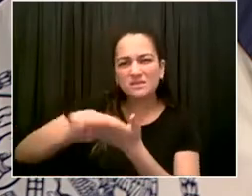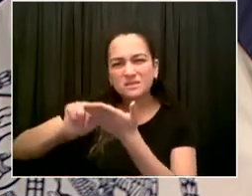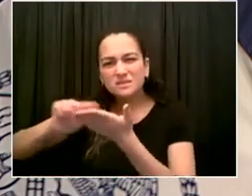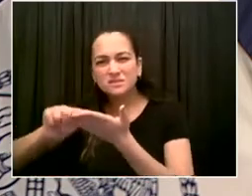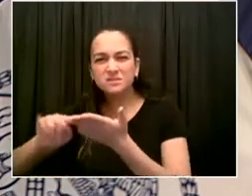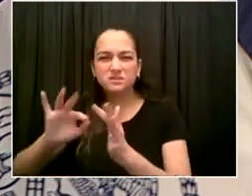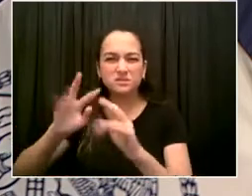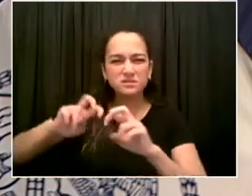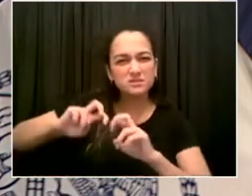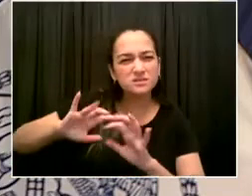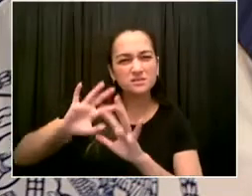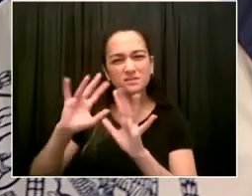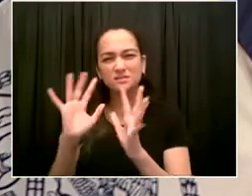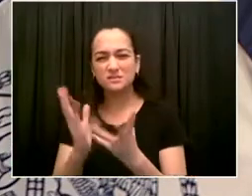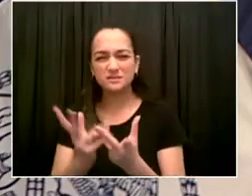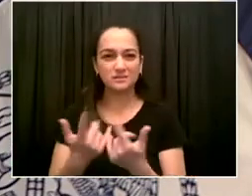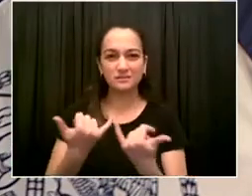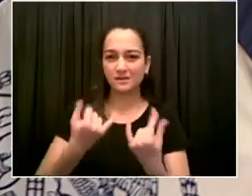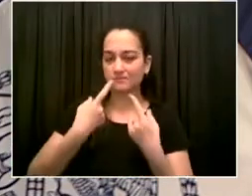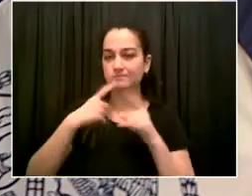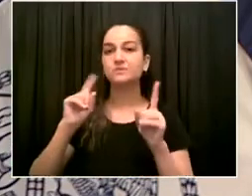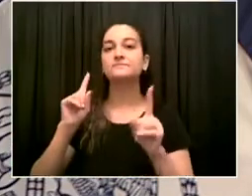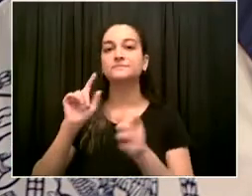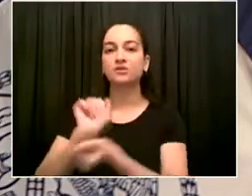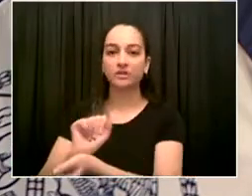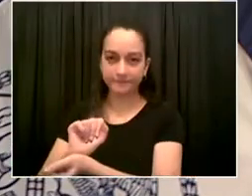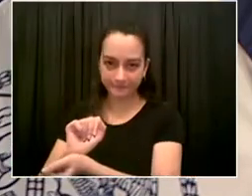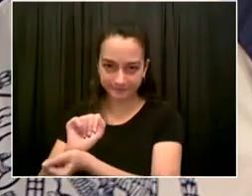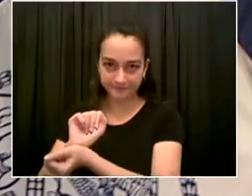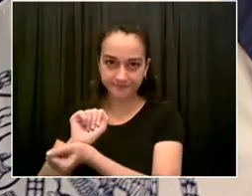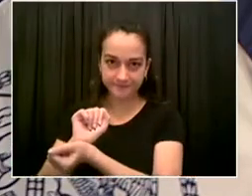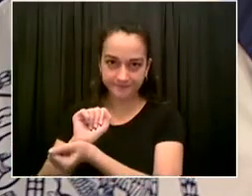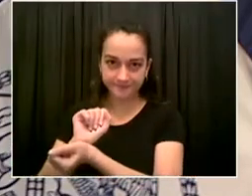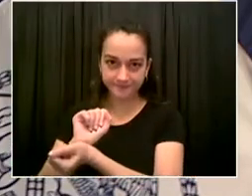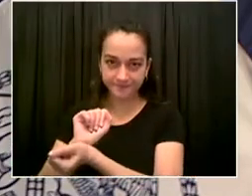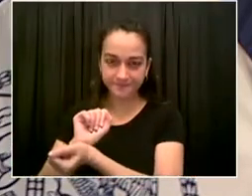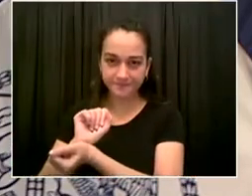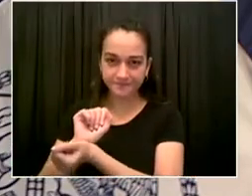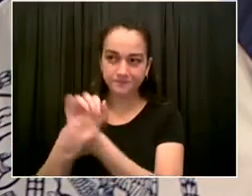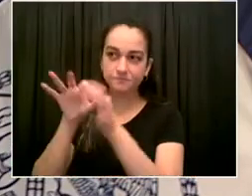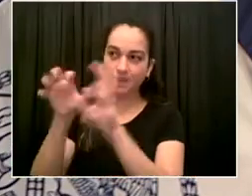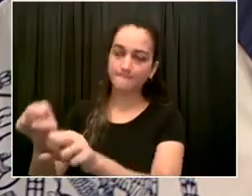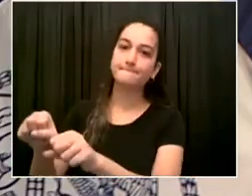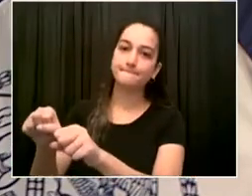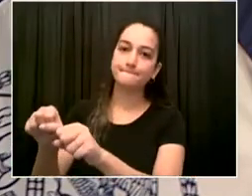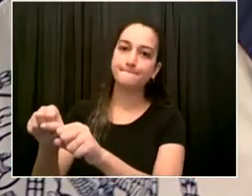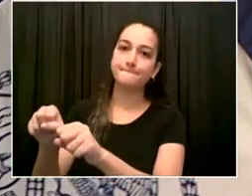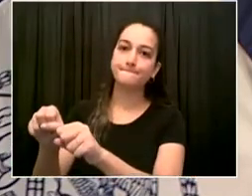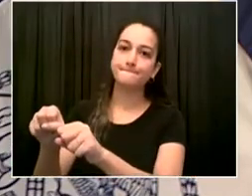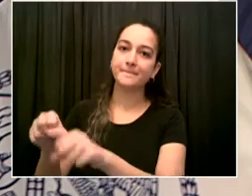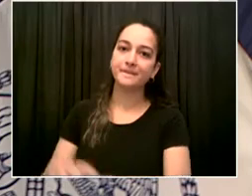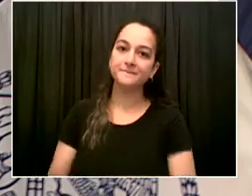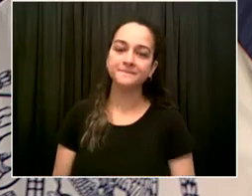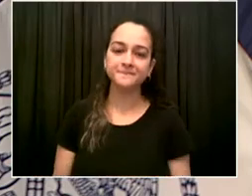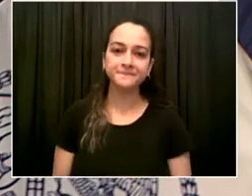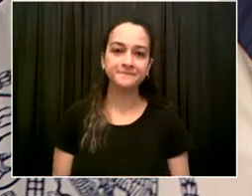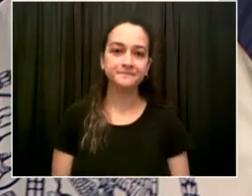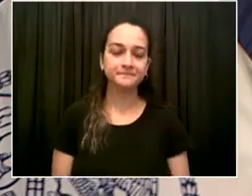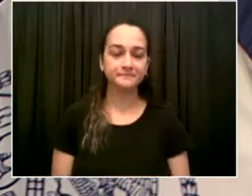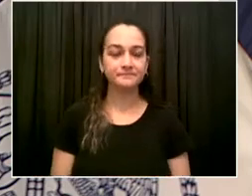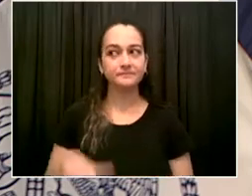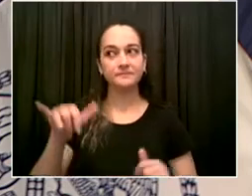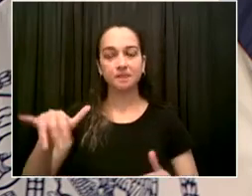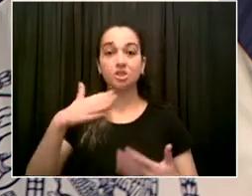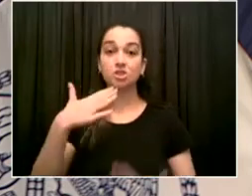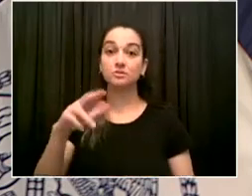so important, and you'll get all the details in the coming hours. This is so important because what we know, NYPD